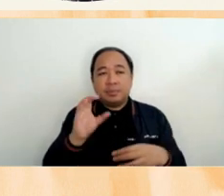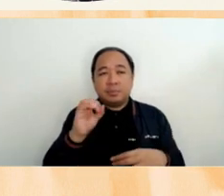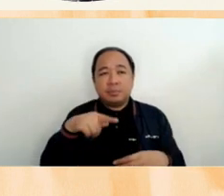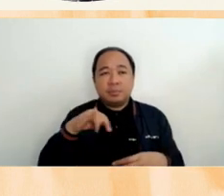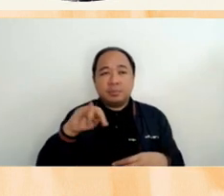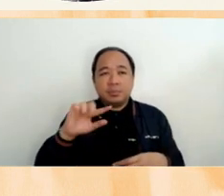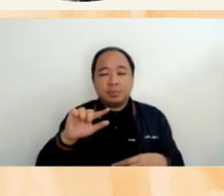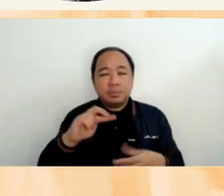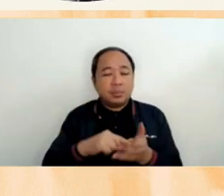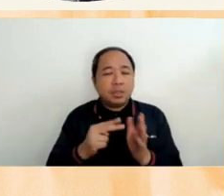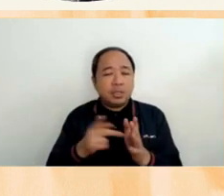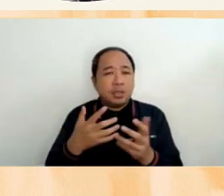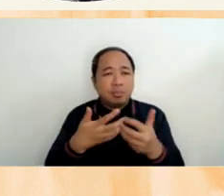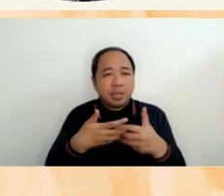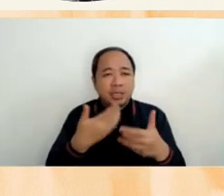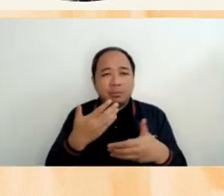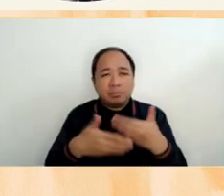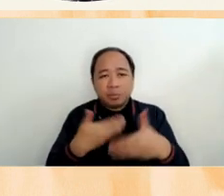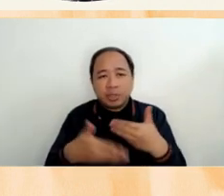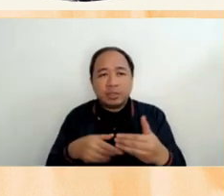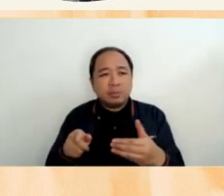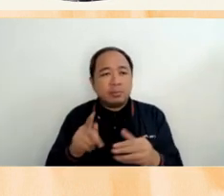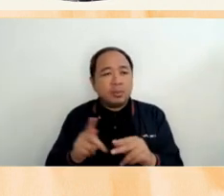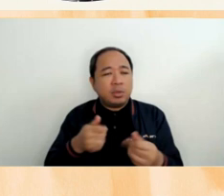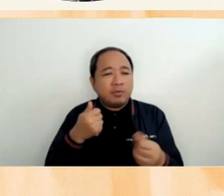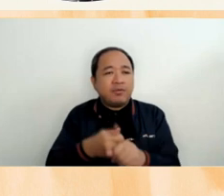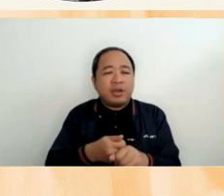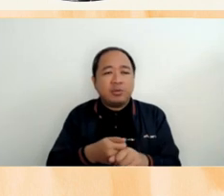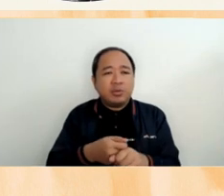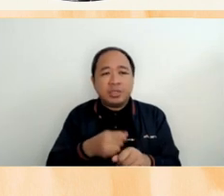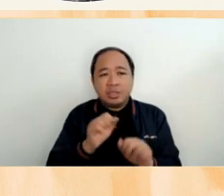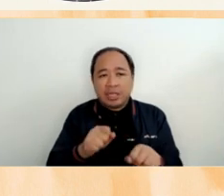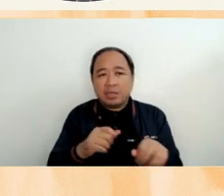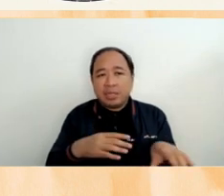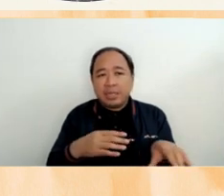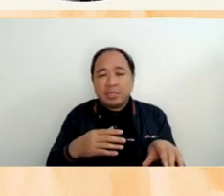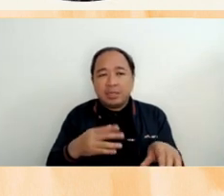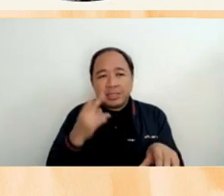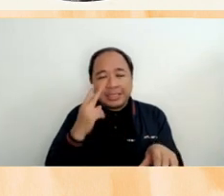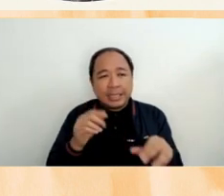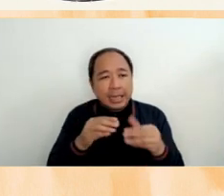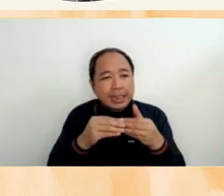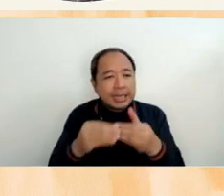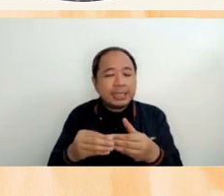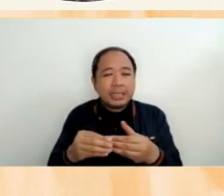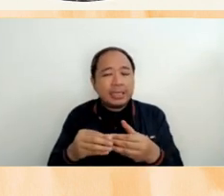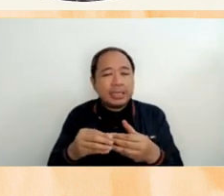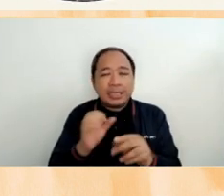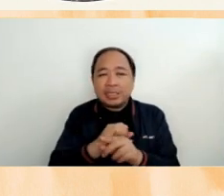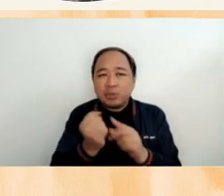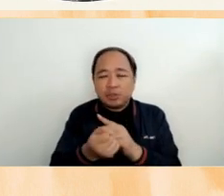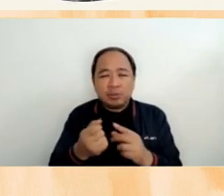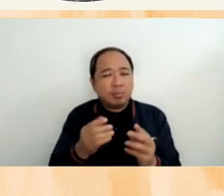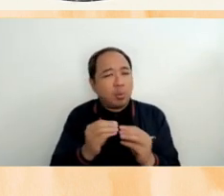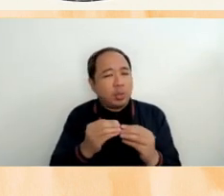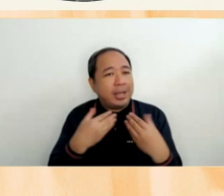the mechanisms that people utilize to deal with stressful situations in a healthy way. Children who are able to